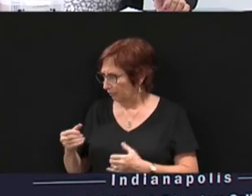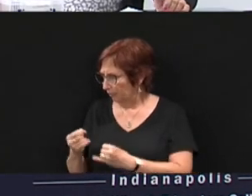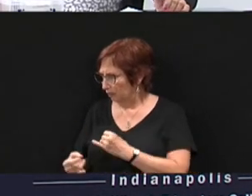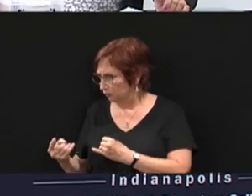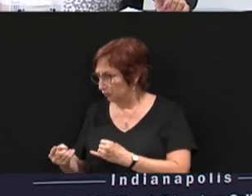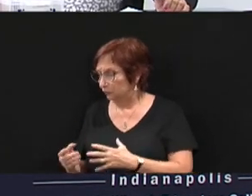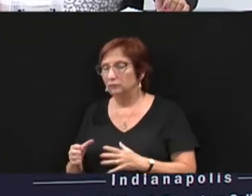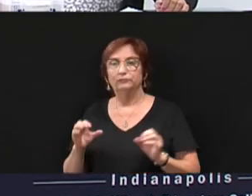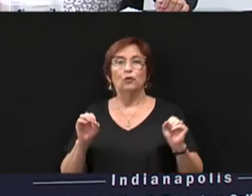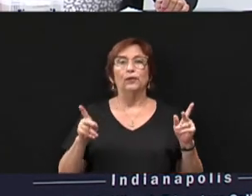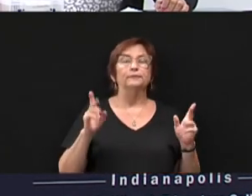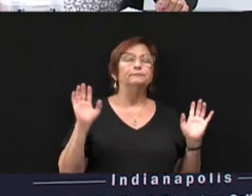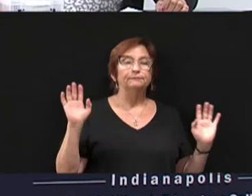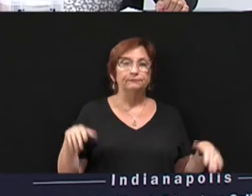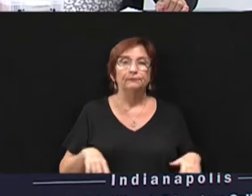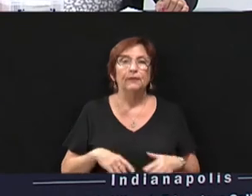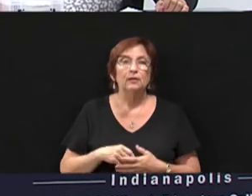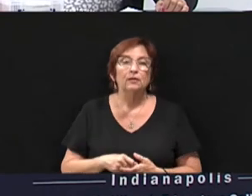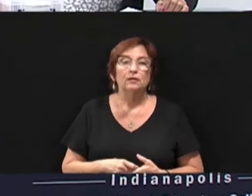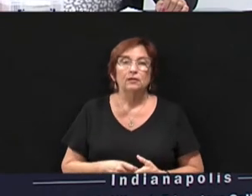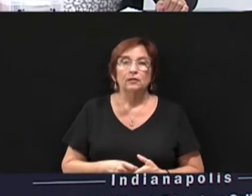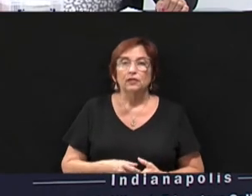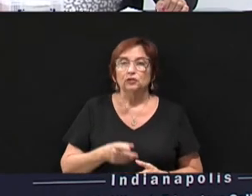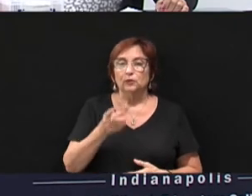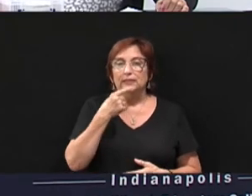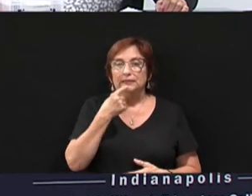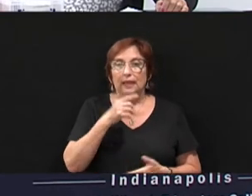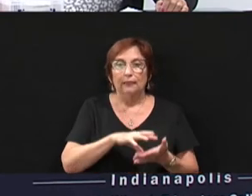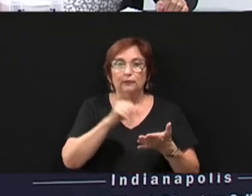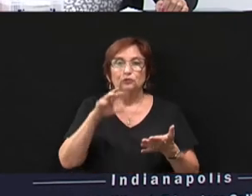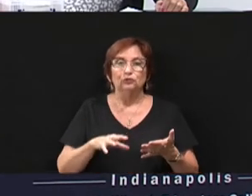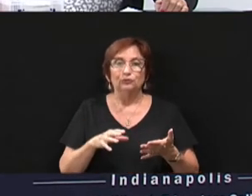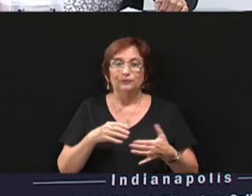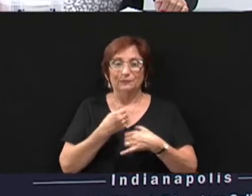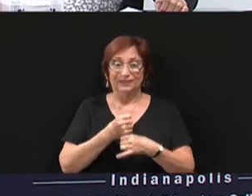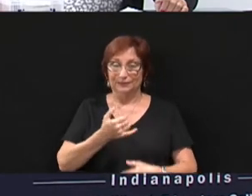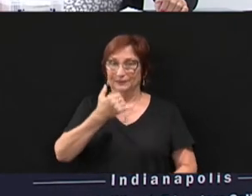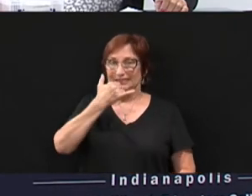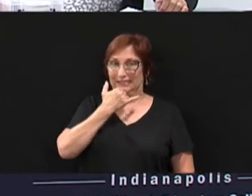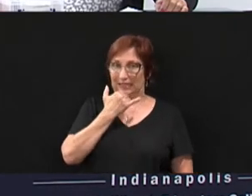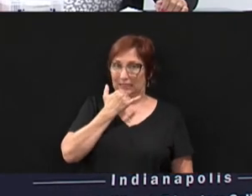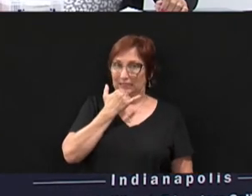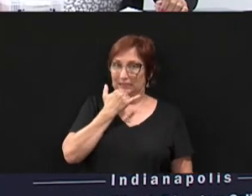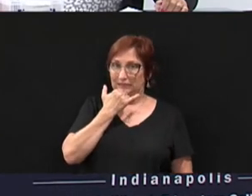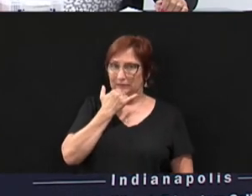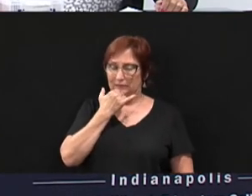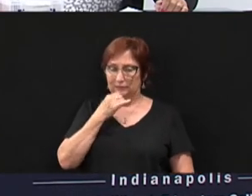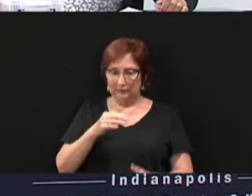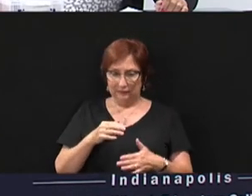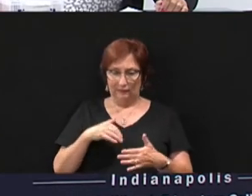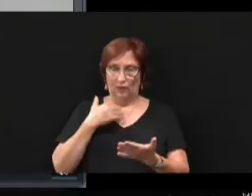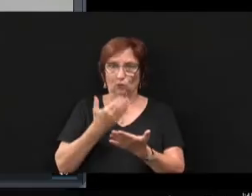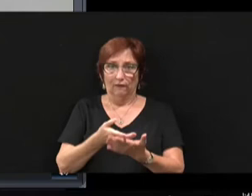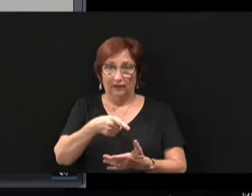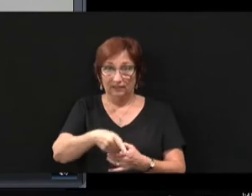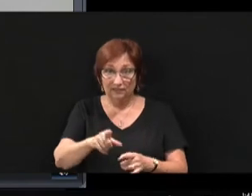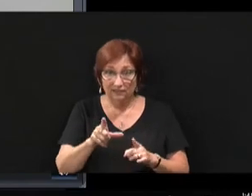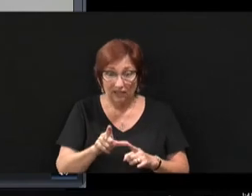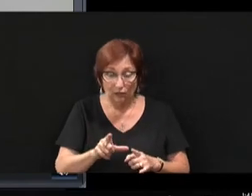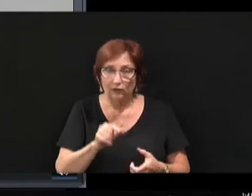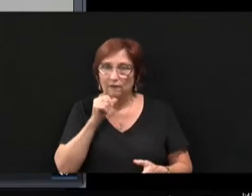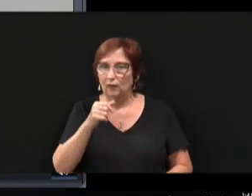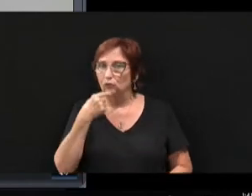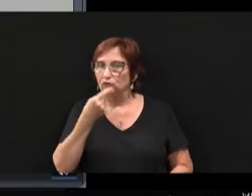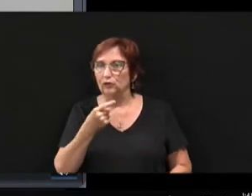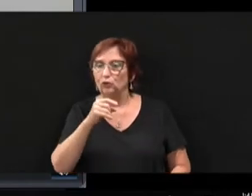All right, let's say the student makes a mistake. Let's say they come to this letter and they don't tell you